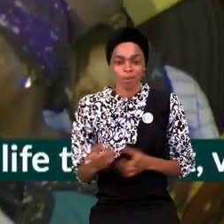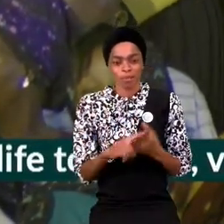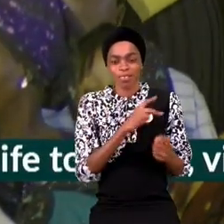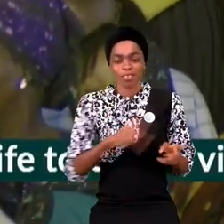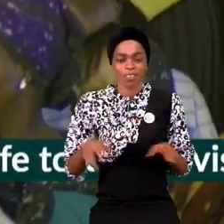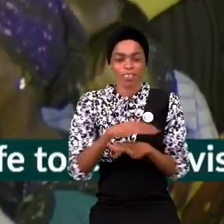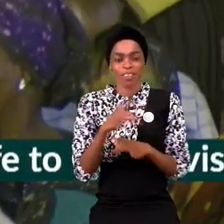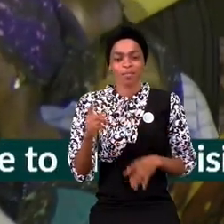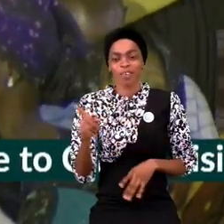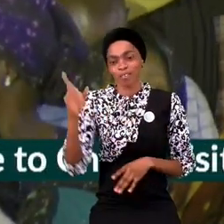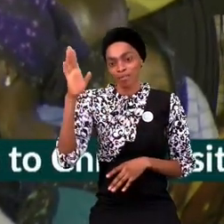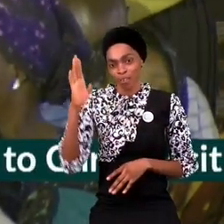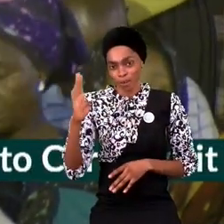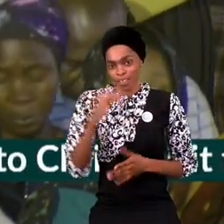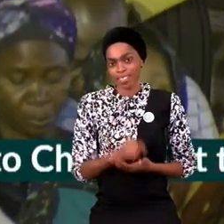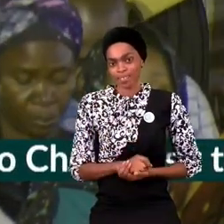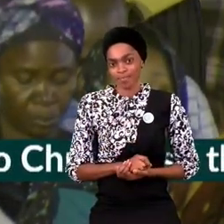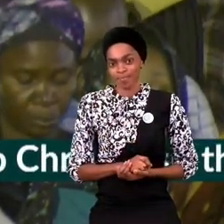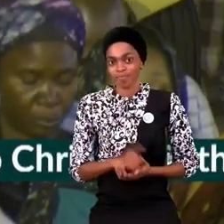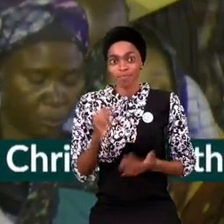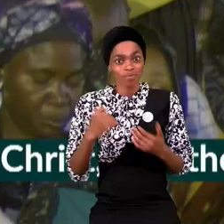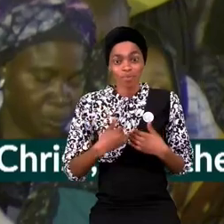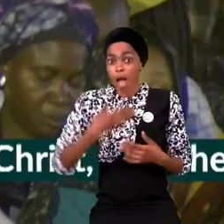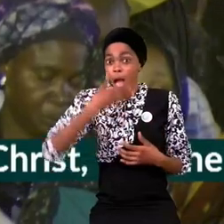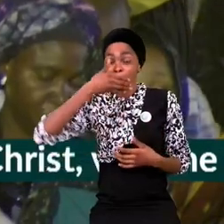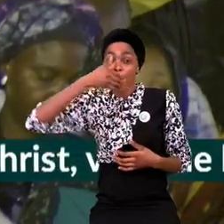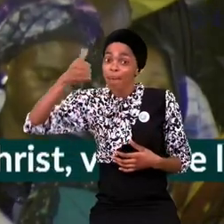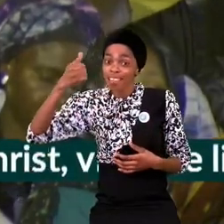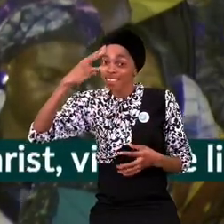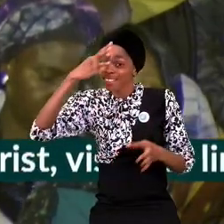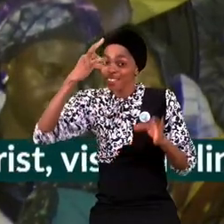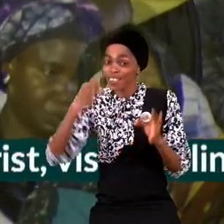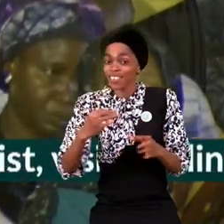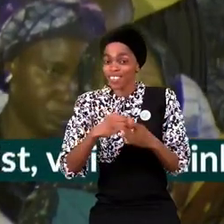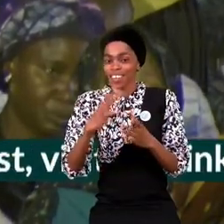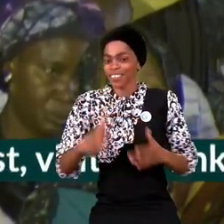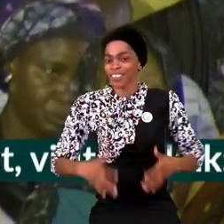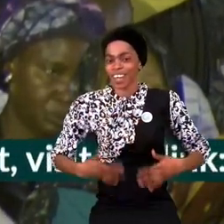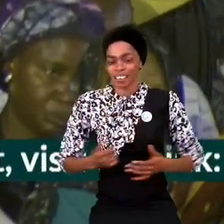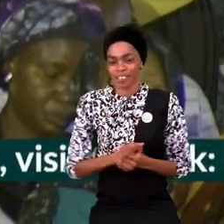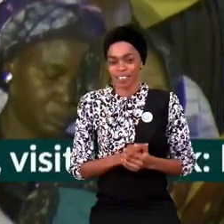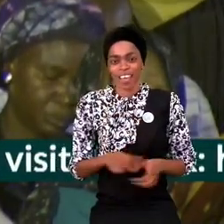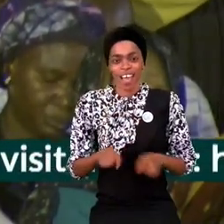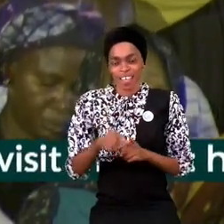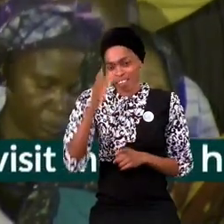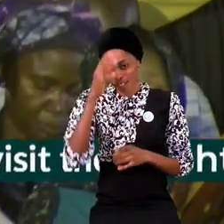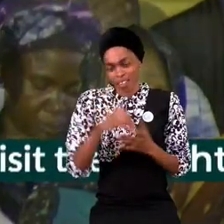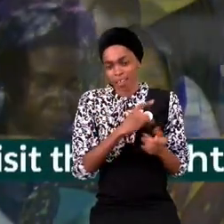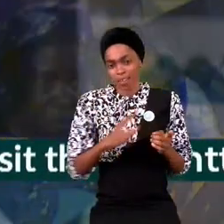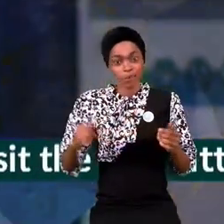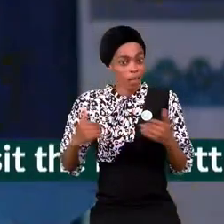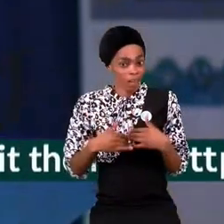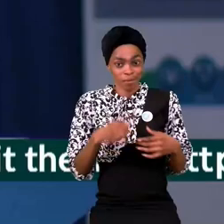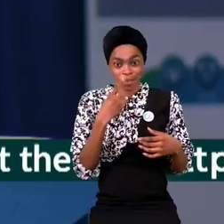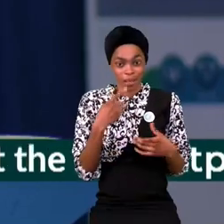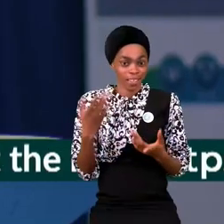today. As our Father and the Lord have said, there are people that will give you slips now.